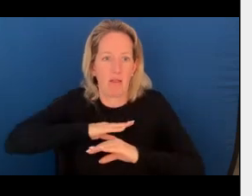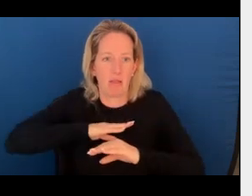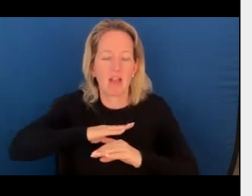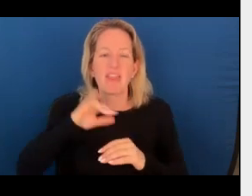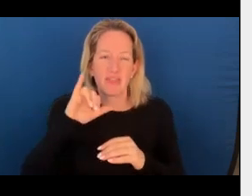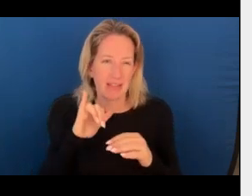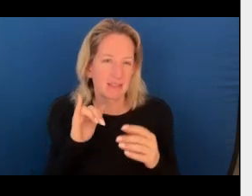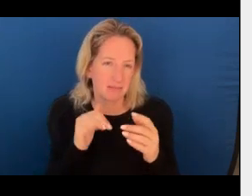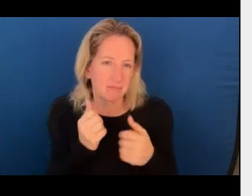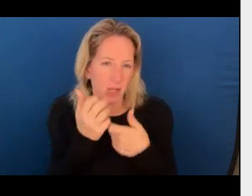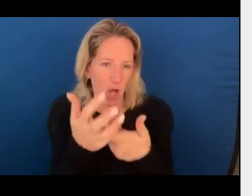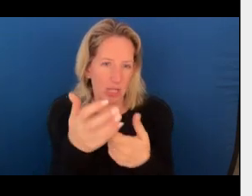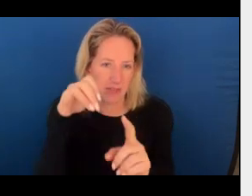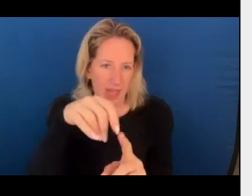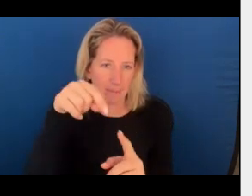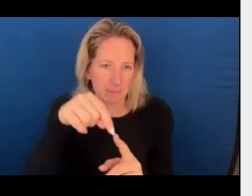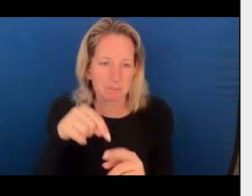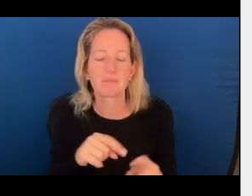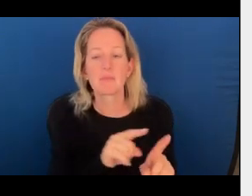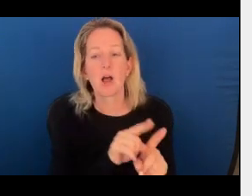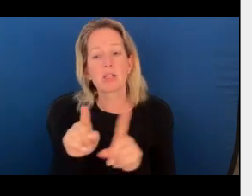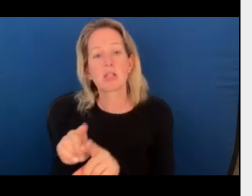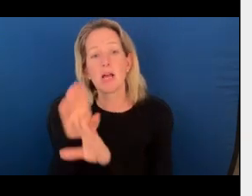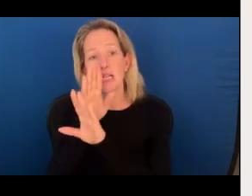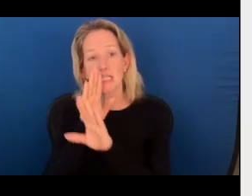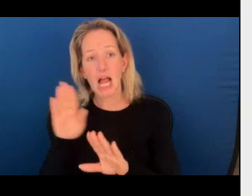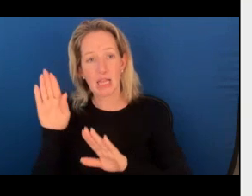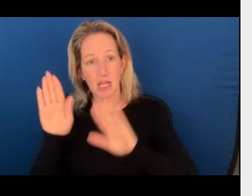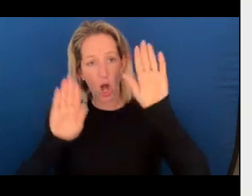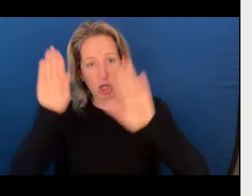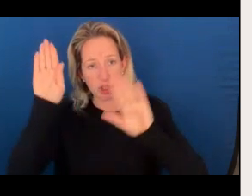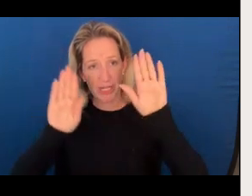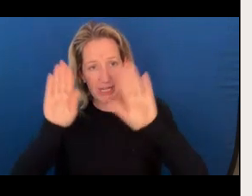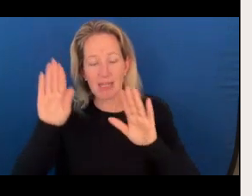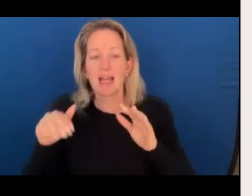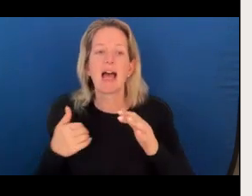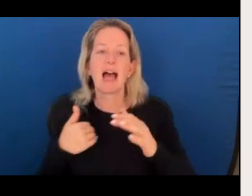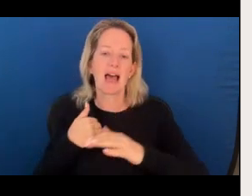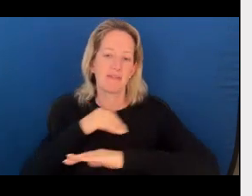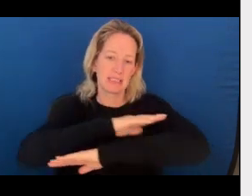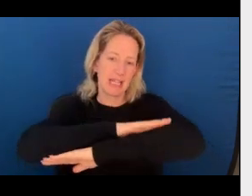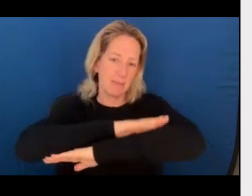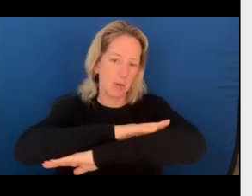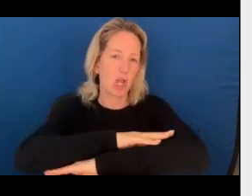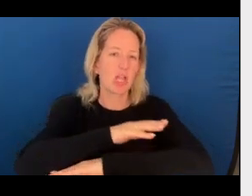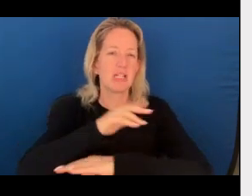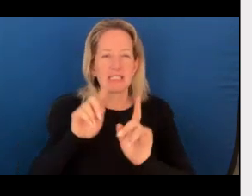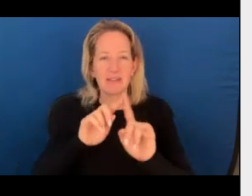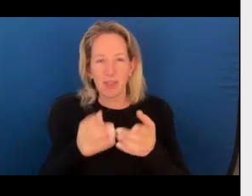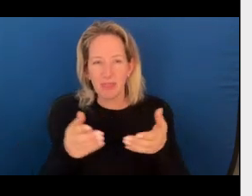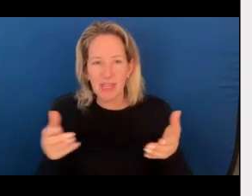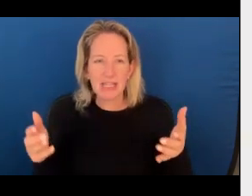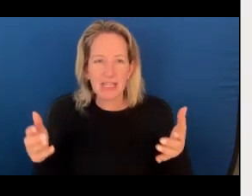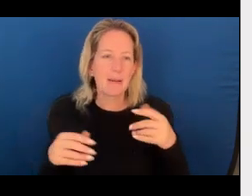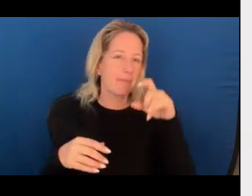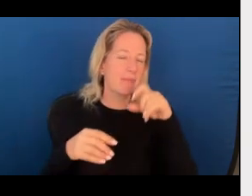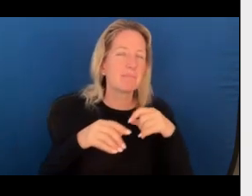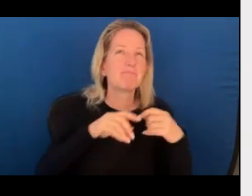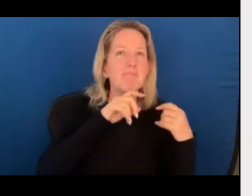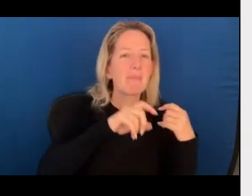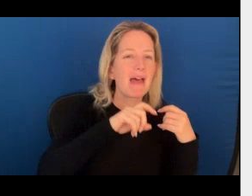have a table with, you know, like styrofoam, plastic, material, different, you know, metal can, different